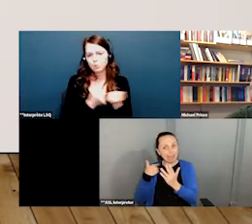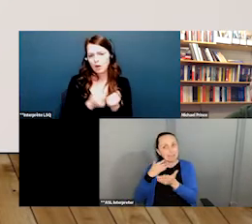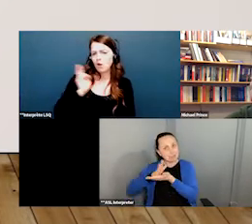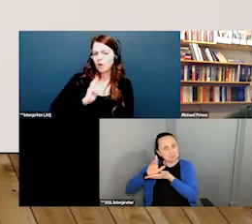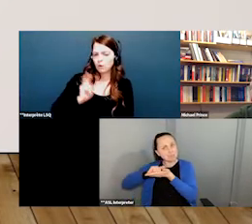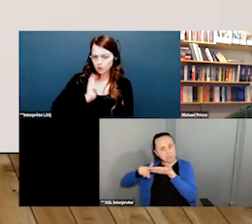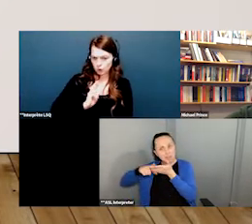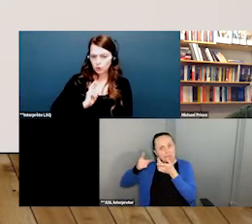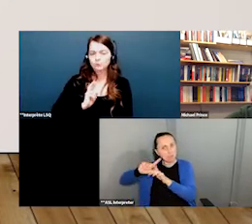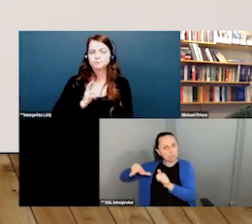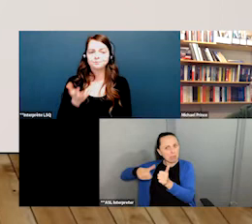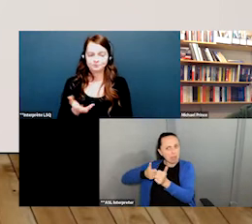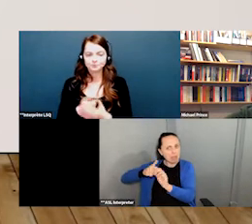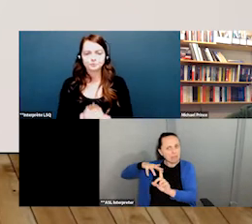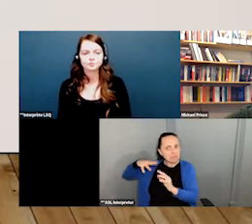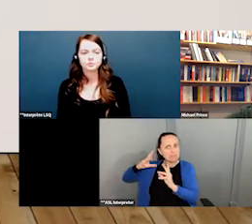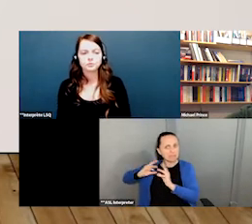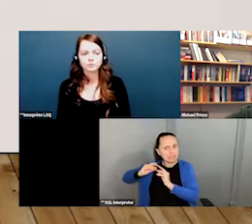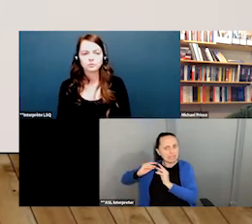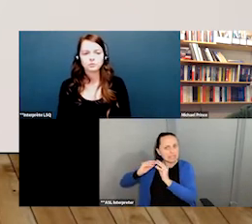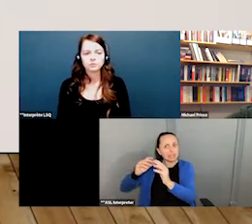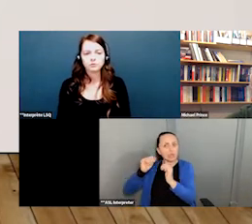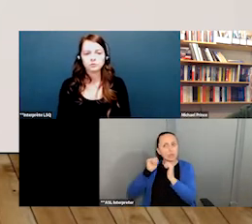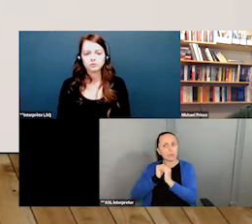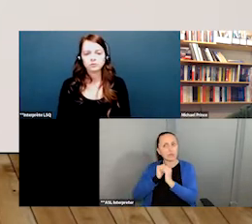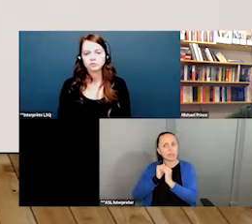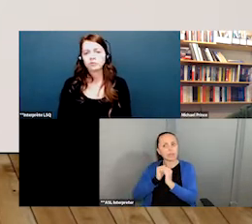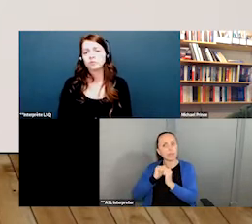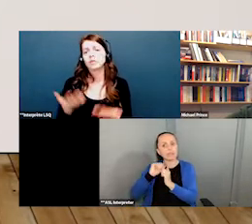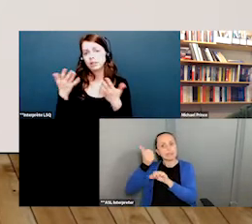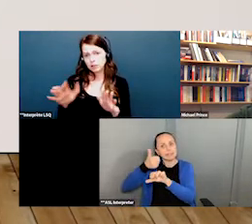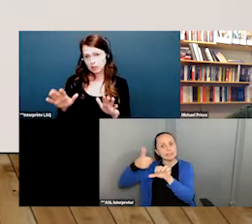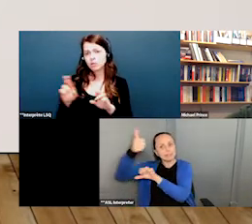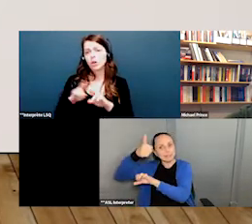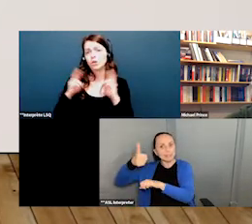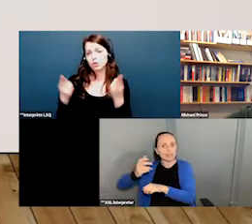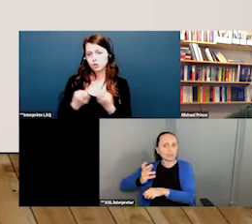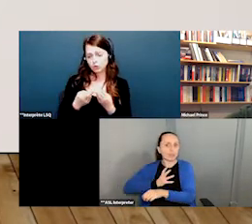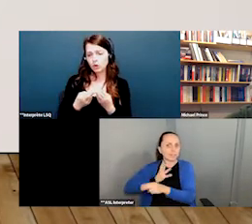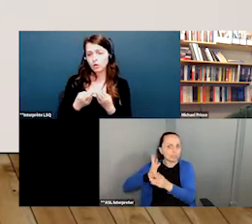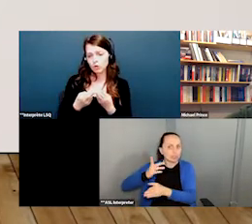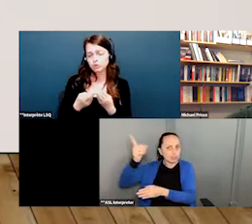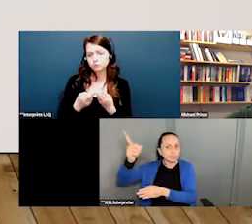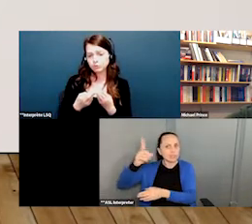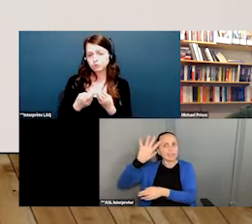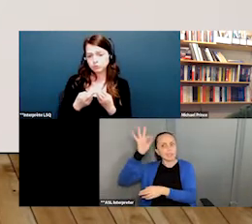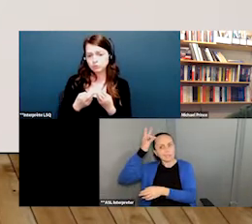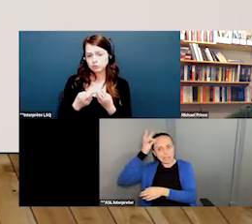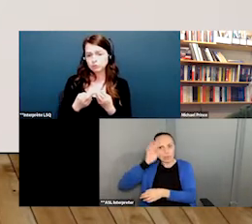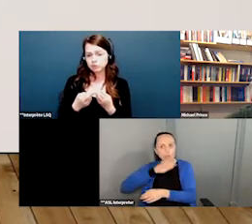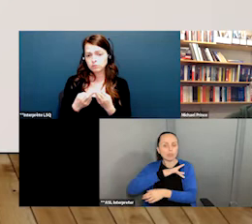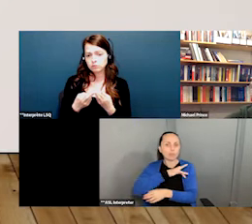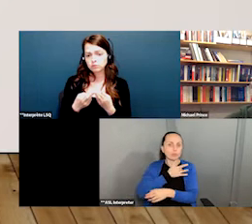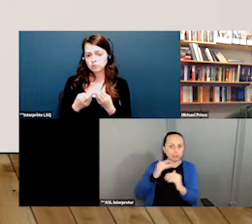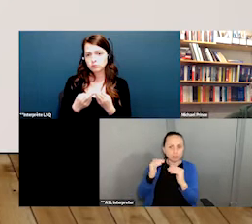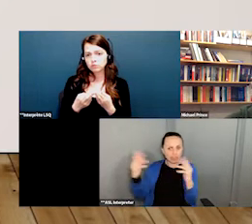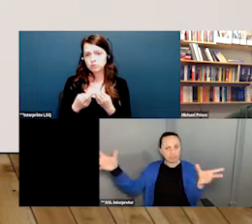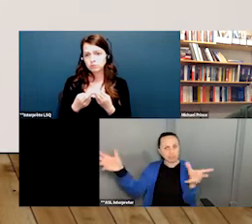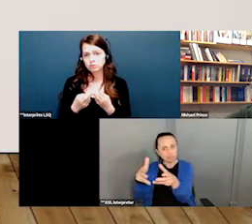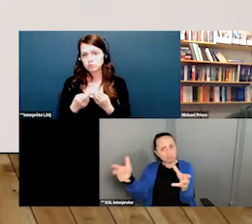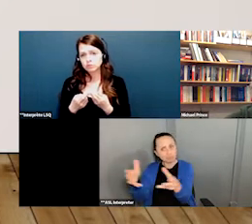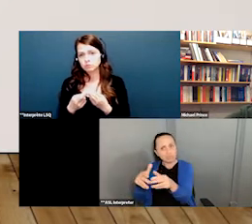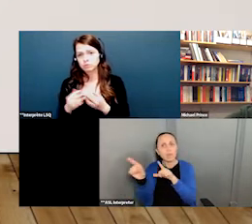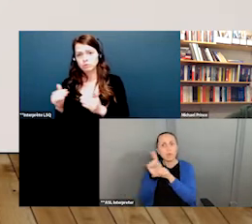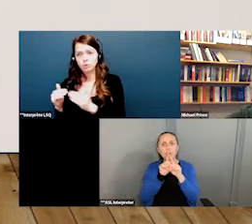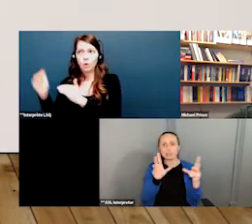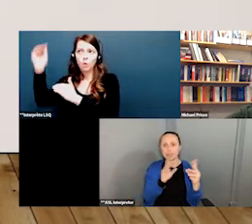some meetings already between senior officials at the federal and provincial levels, and a few meetings